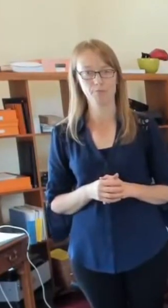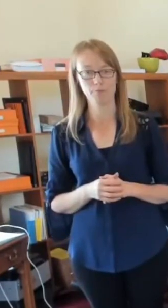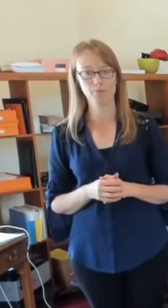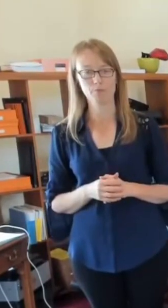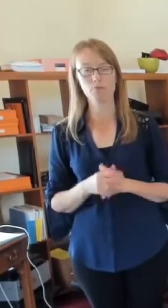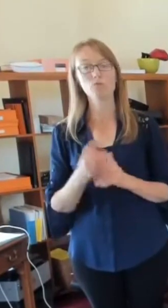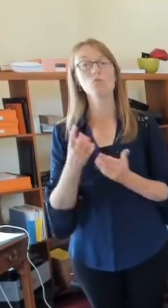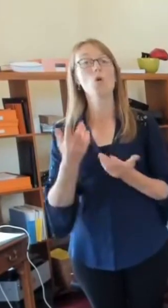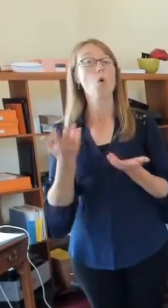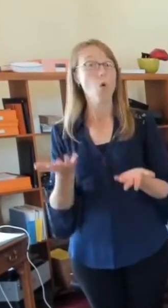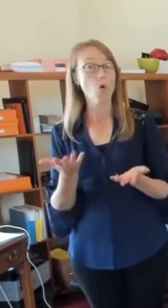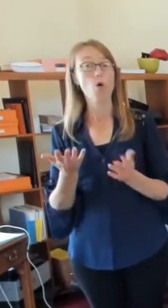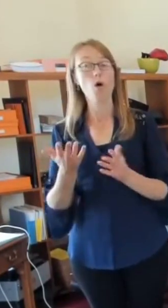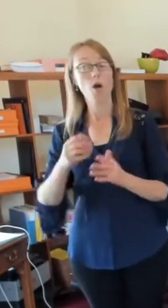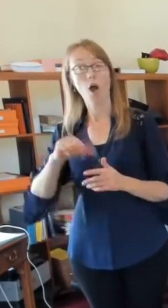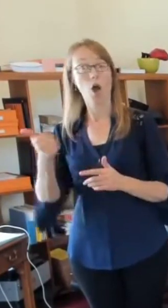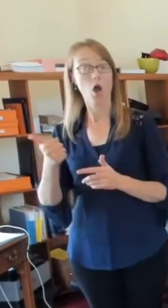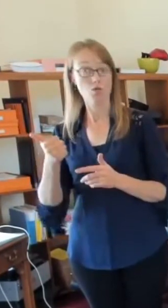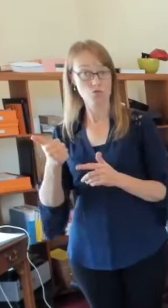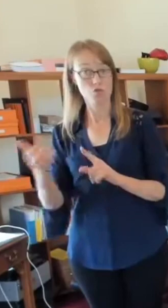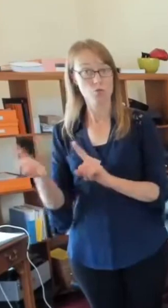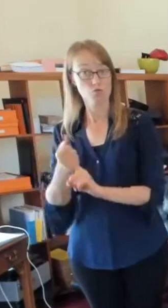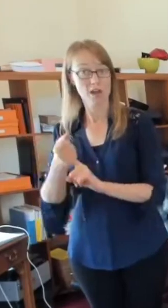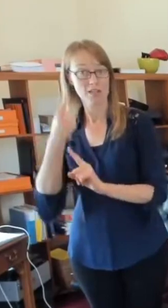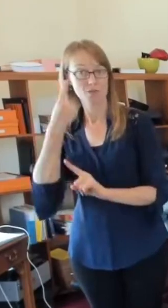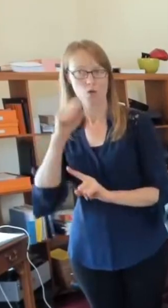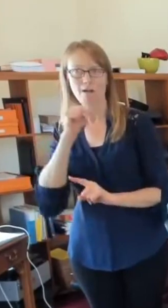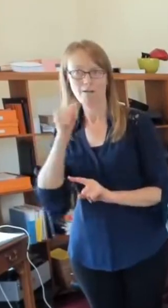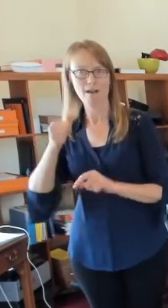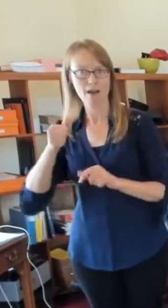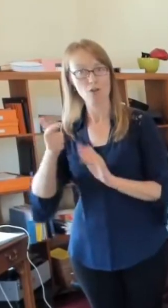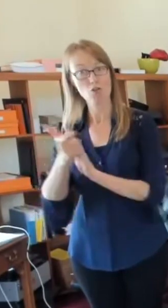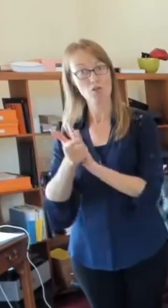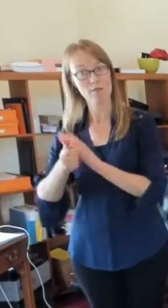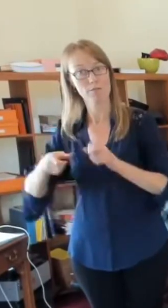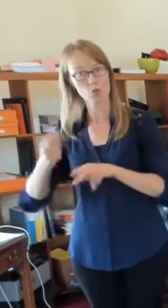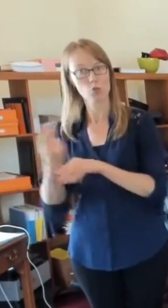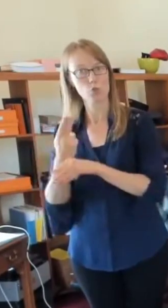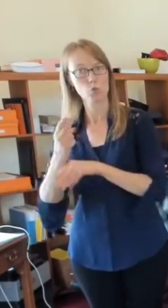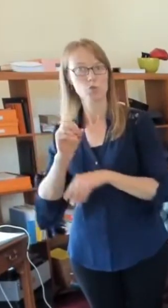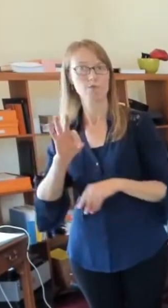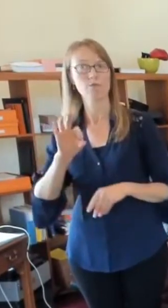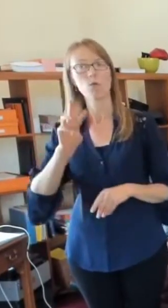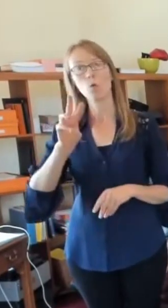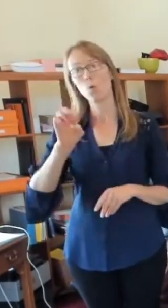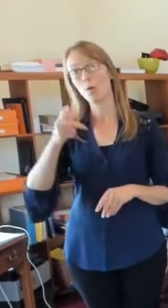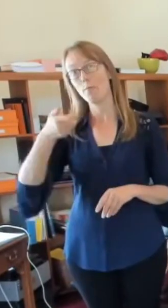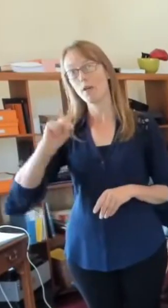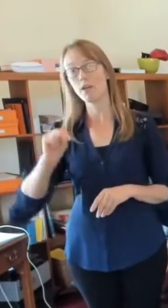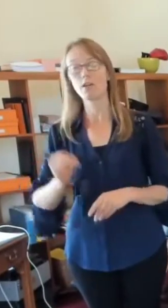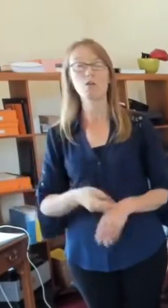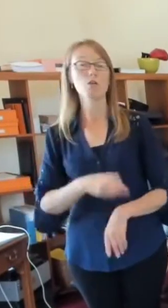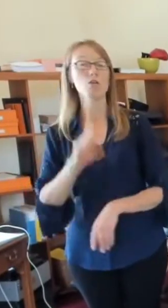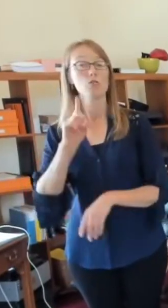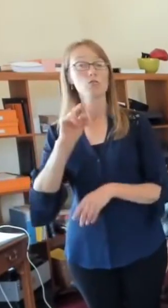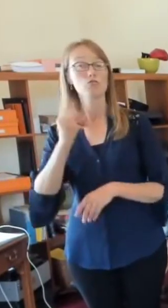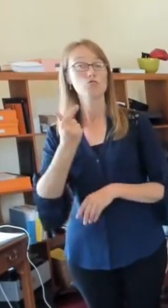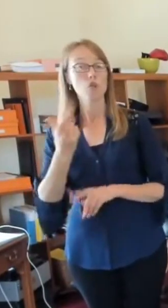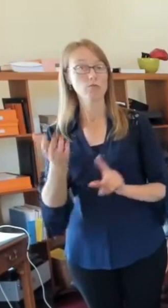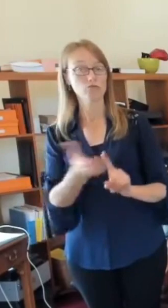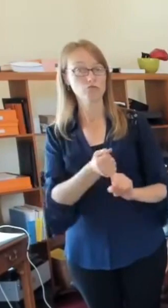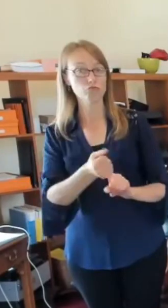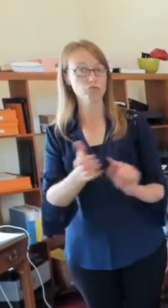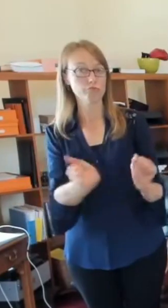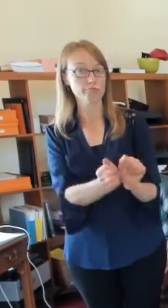unlawful use of a weapon, a couple of drug arrests, tampering, operating an